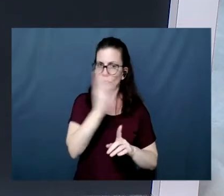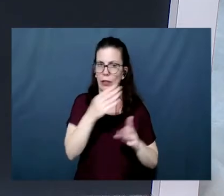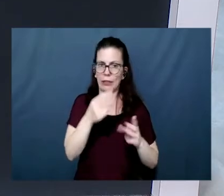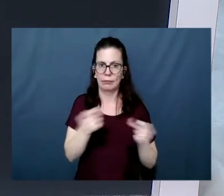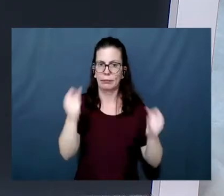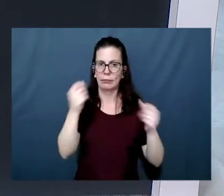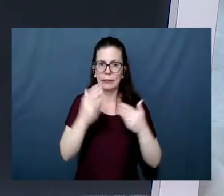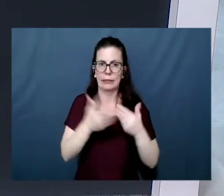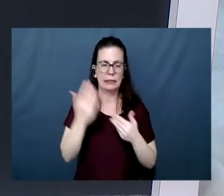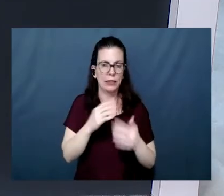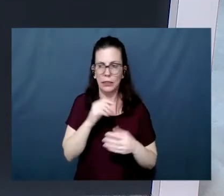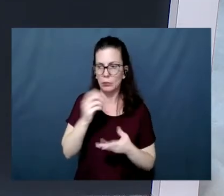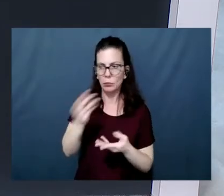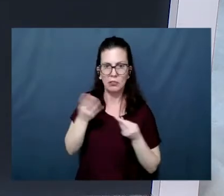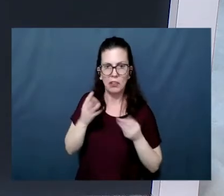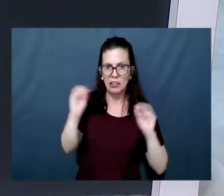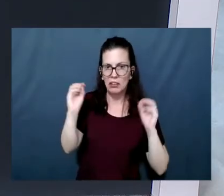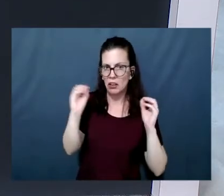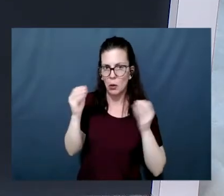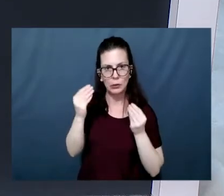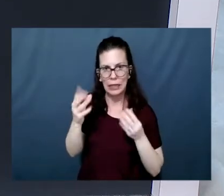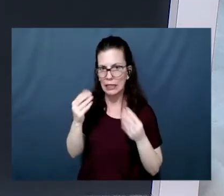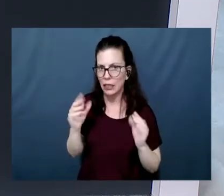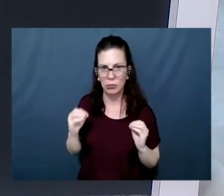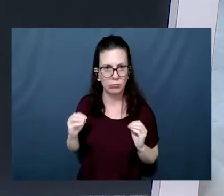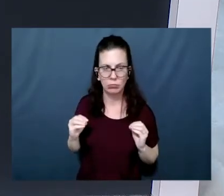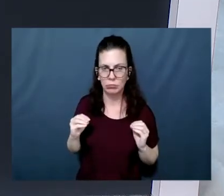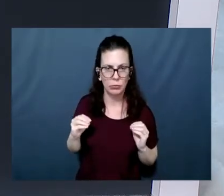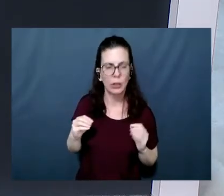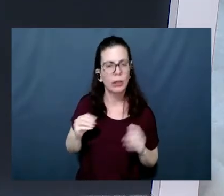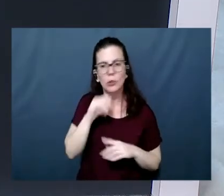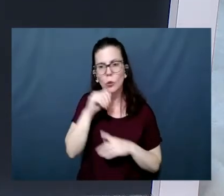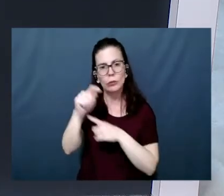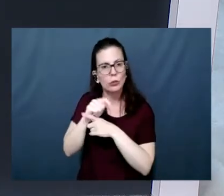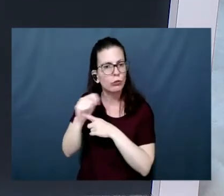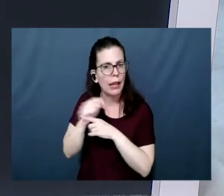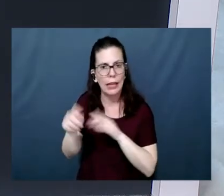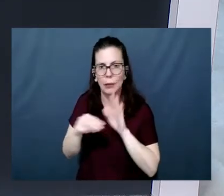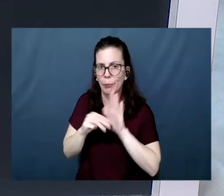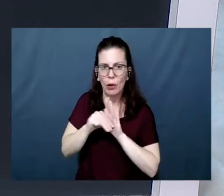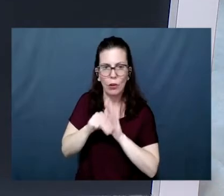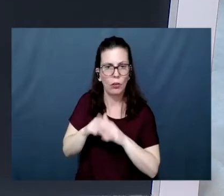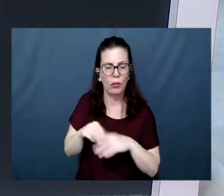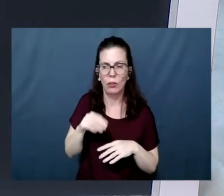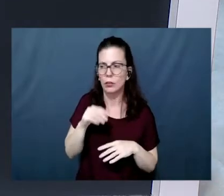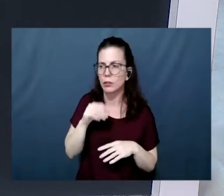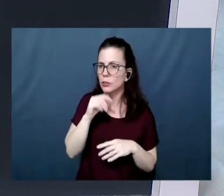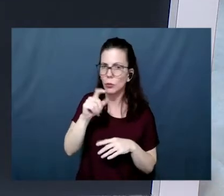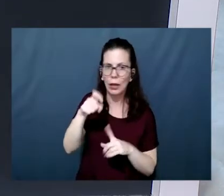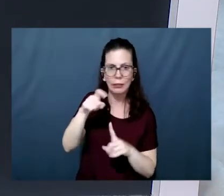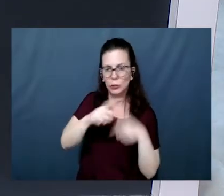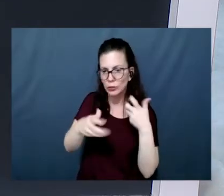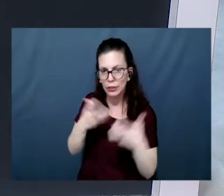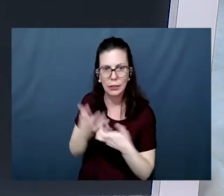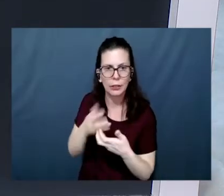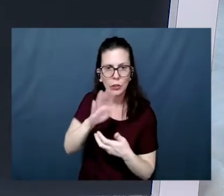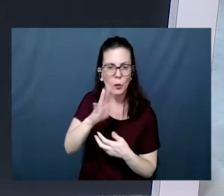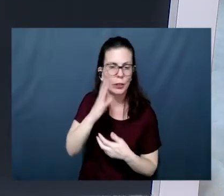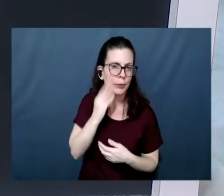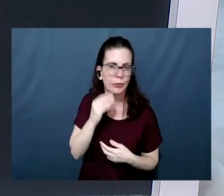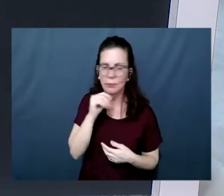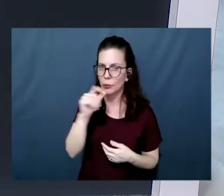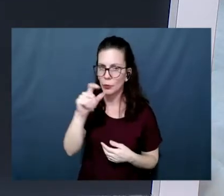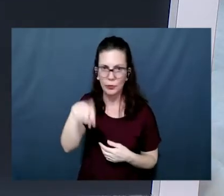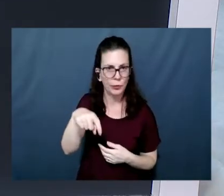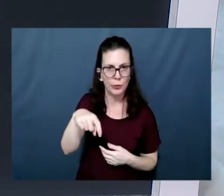data. Neither do you need to train a model or specifically customize it to your experience. Whether you're in the